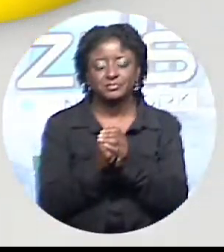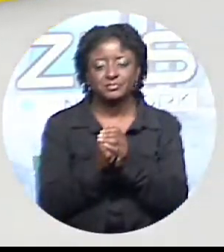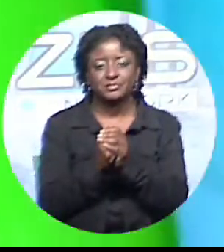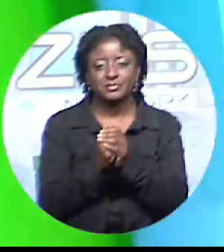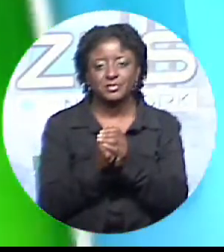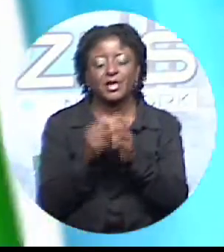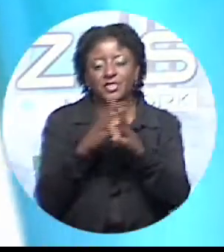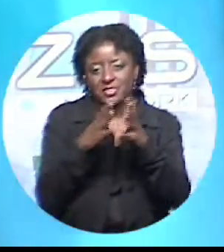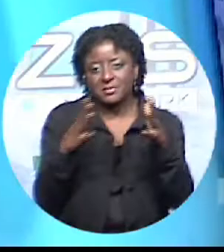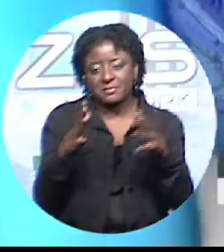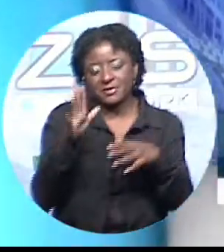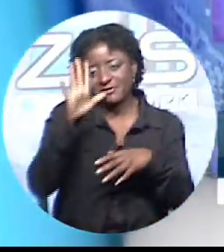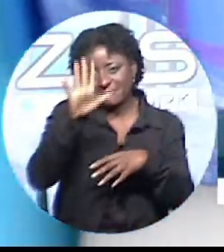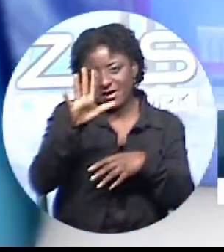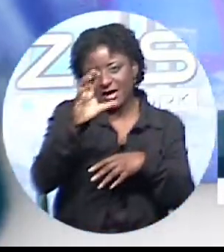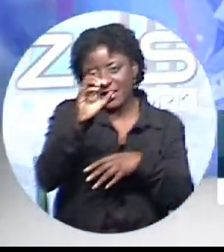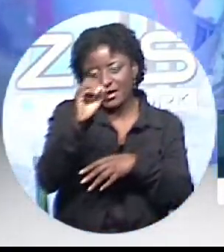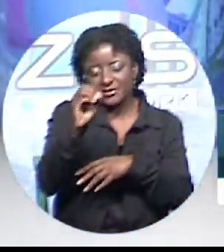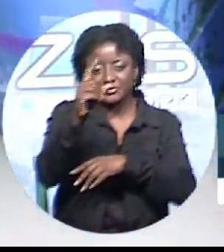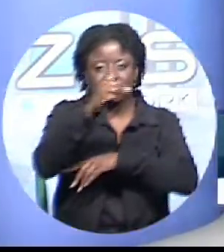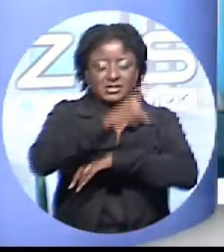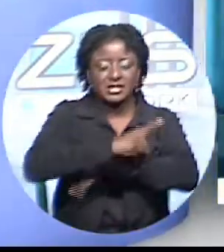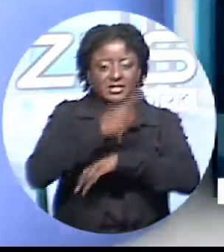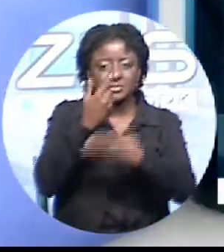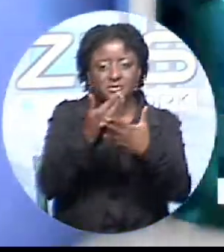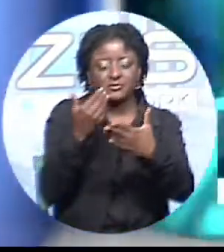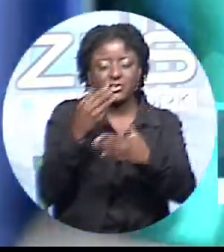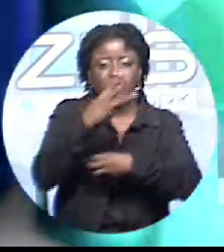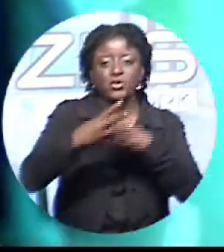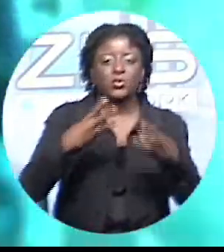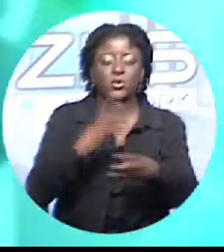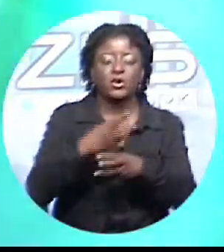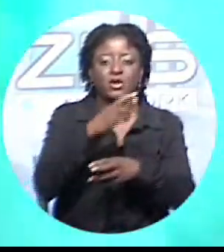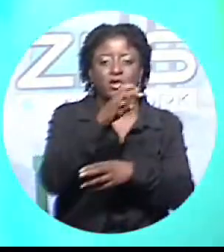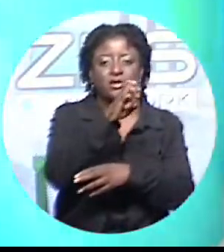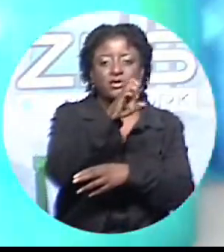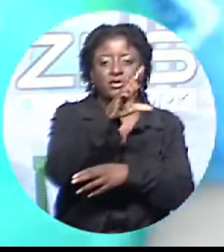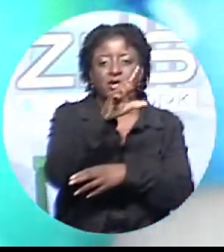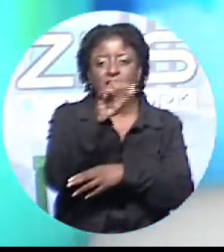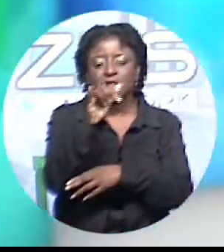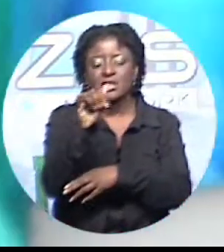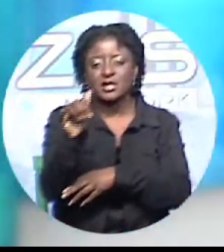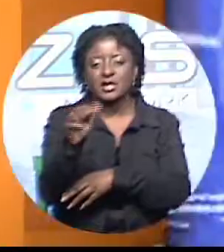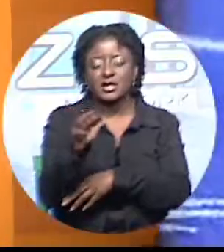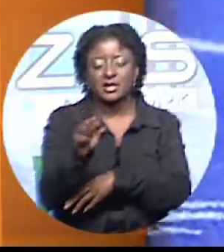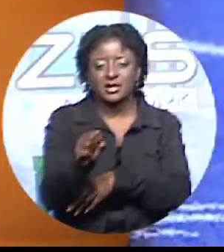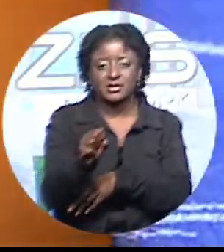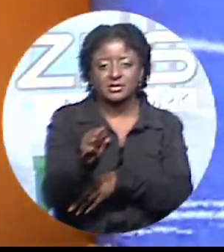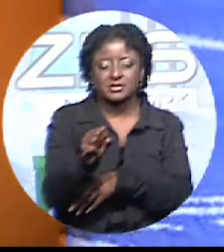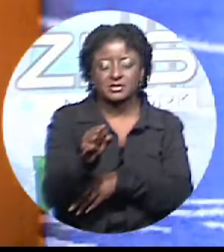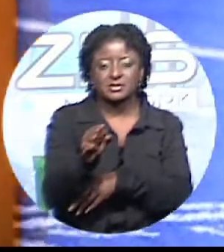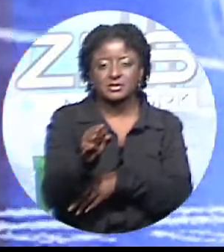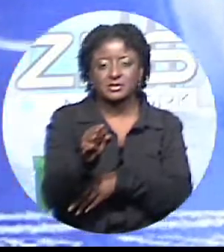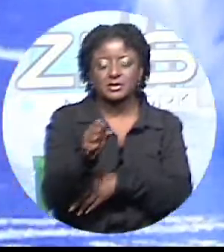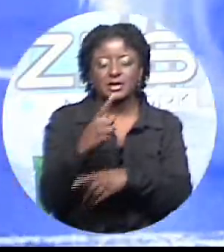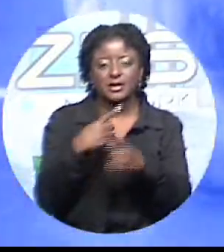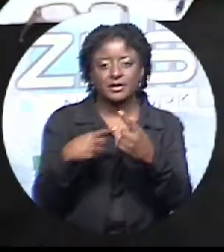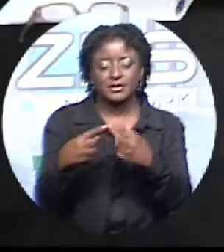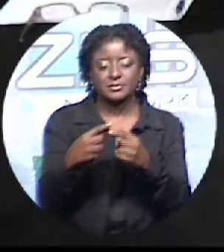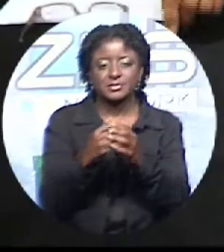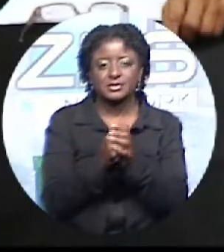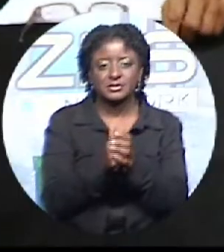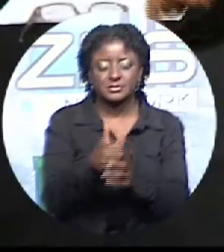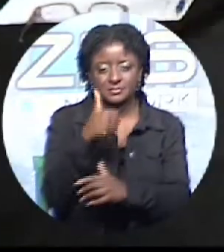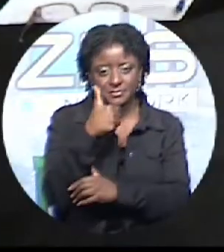Exactly the big 5-0 days before the World Relays, Anna Lagani, Director of Communications for the IAAF, and her crew have given organizers a thumbs